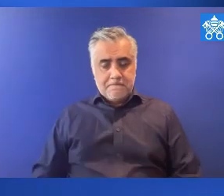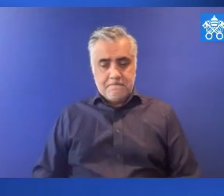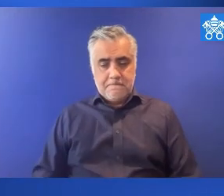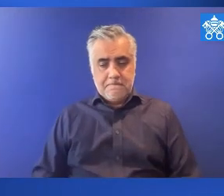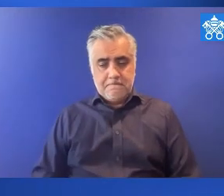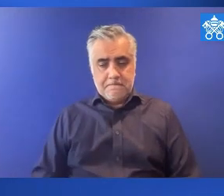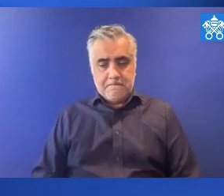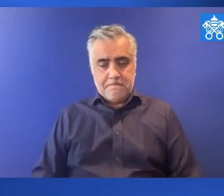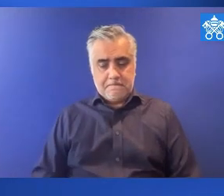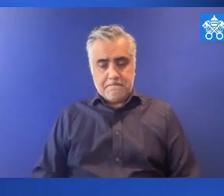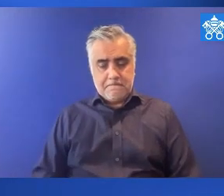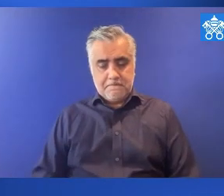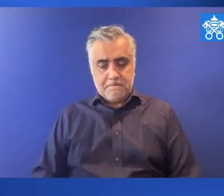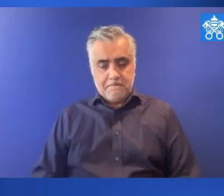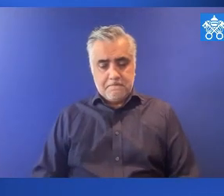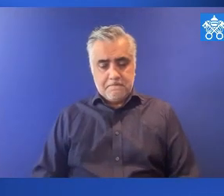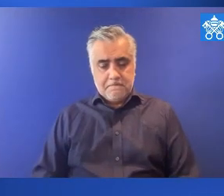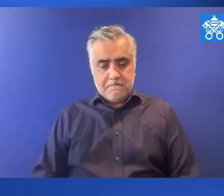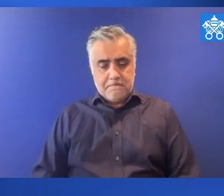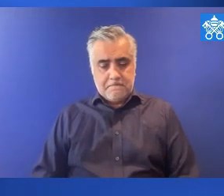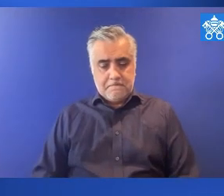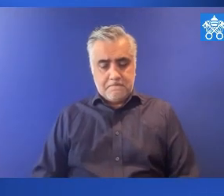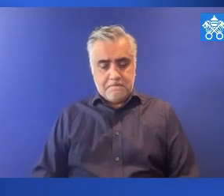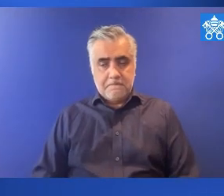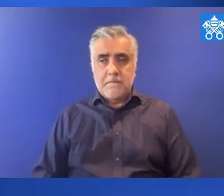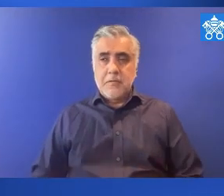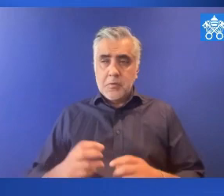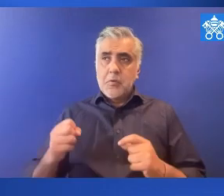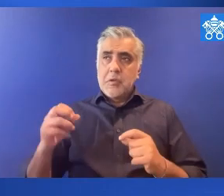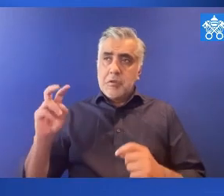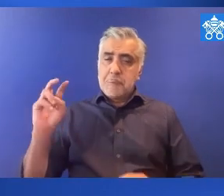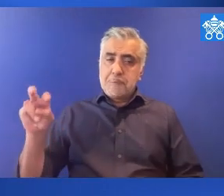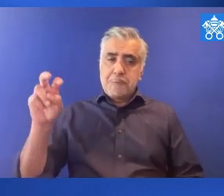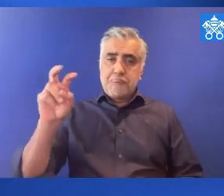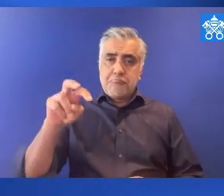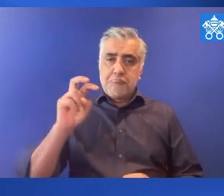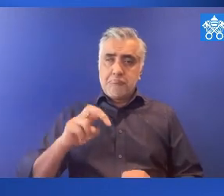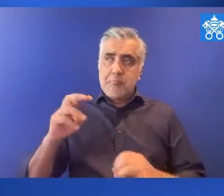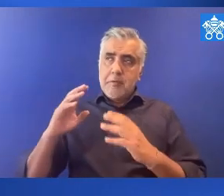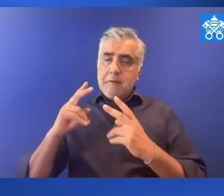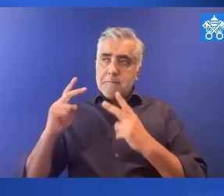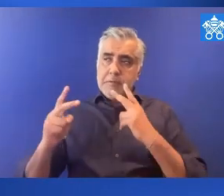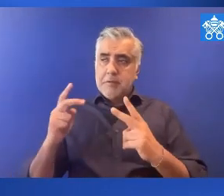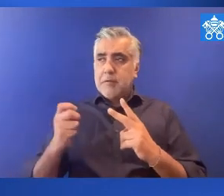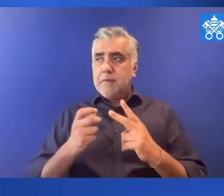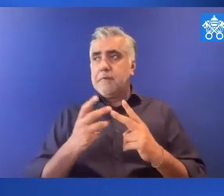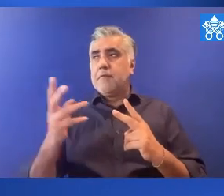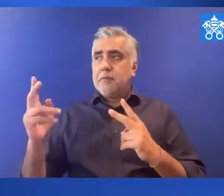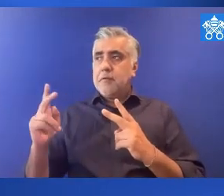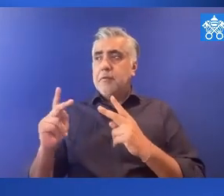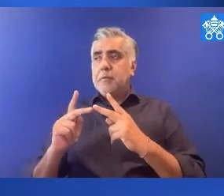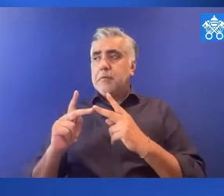After landing near Asti last Saturday, the Pope stopped to pray at a village church. Then he went straight to